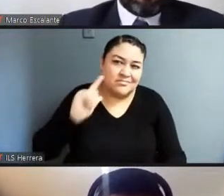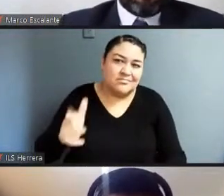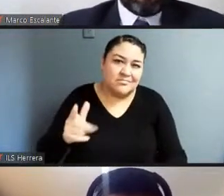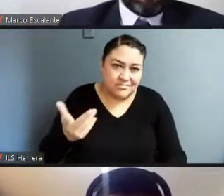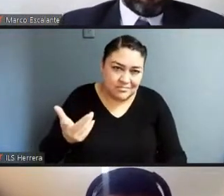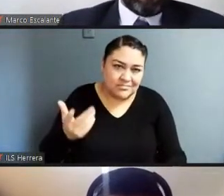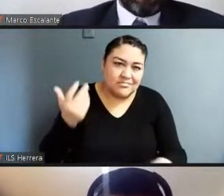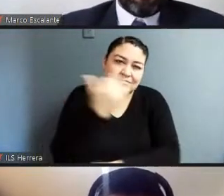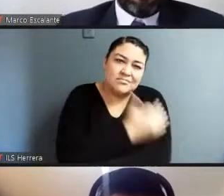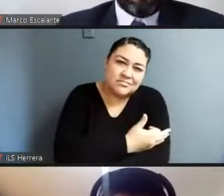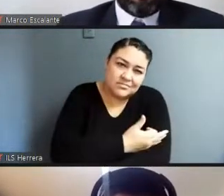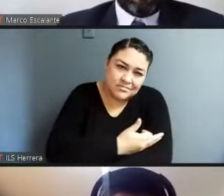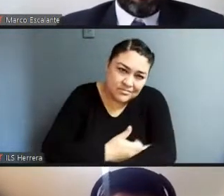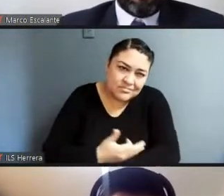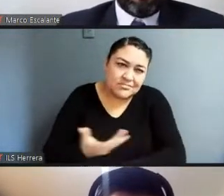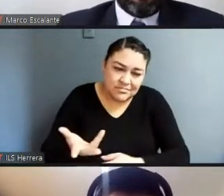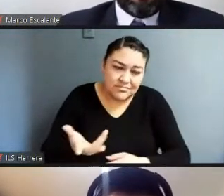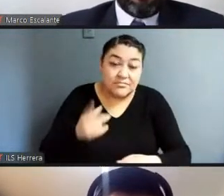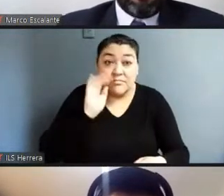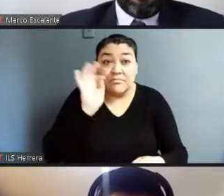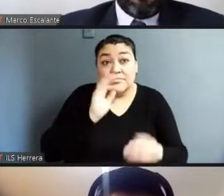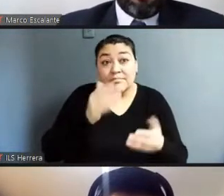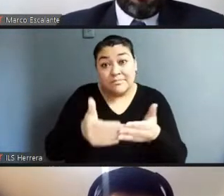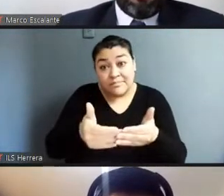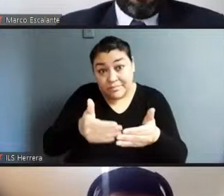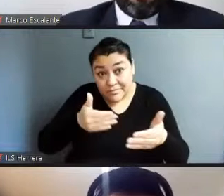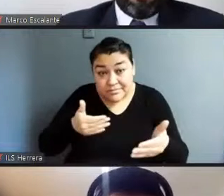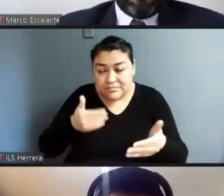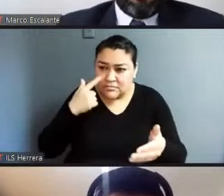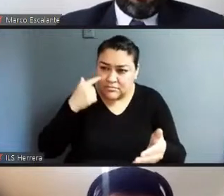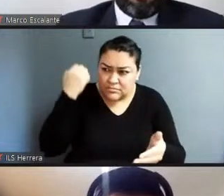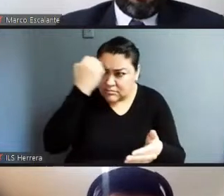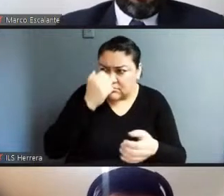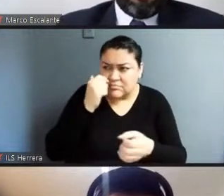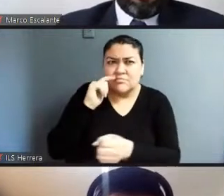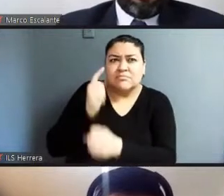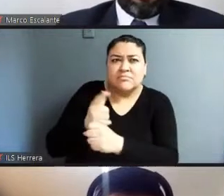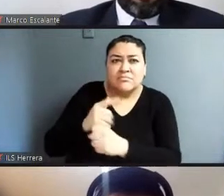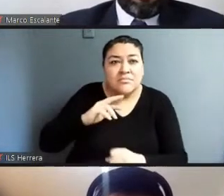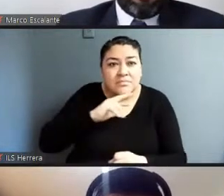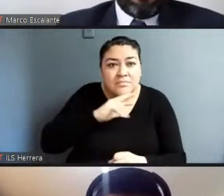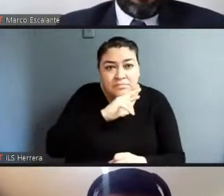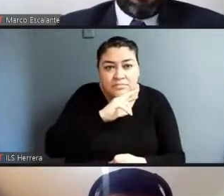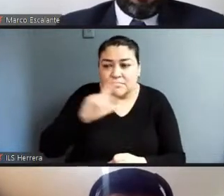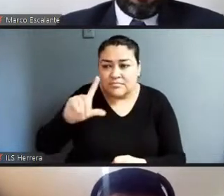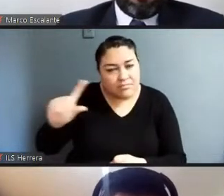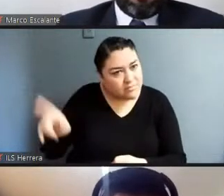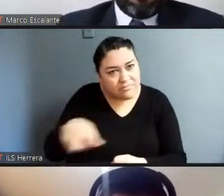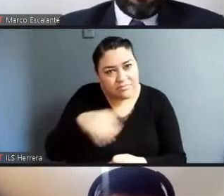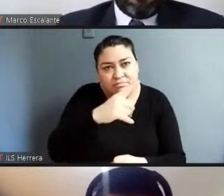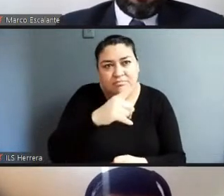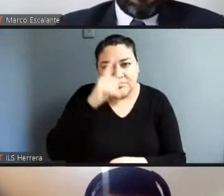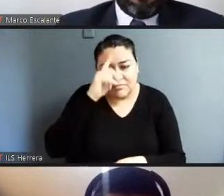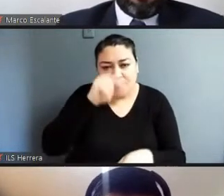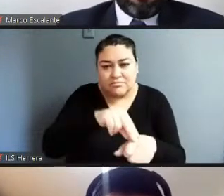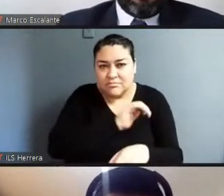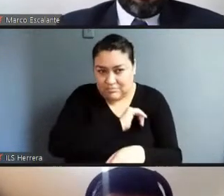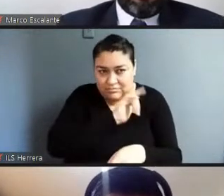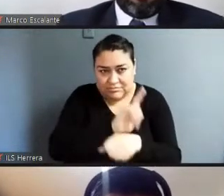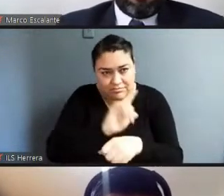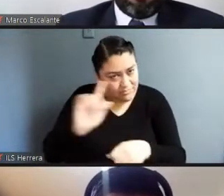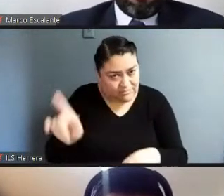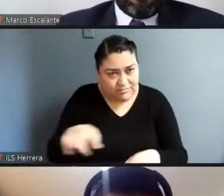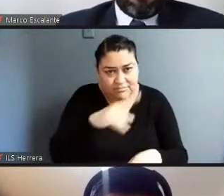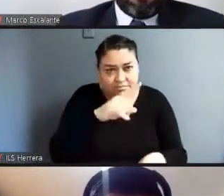cancer that could have been diagnosed earlier or in a timely fashion. so that they